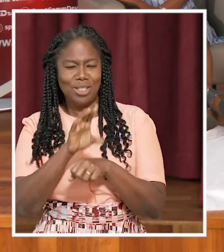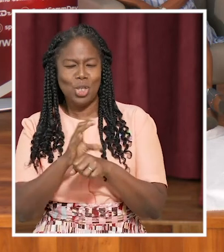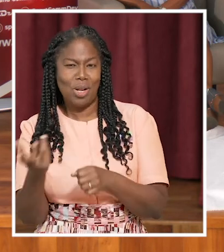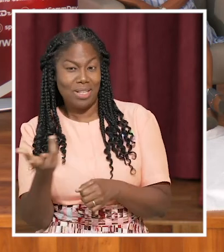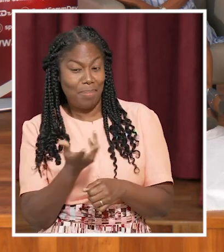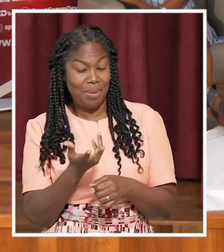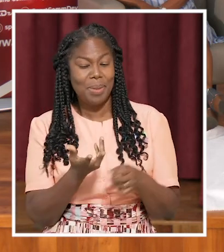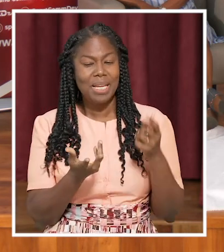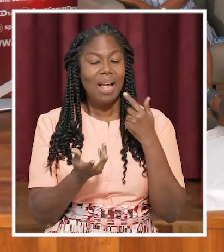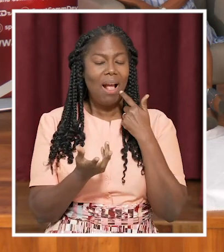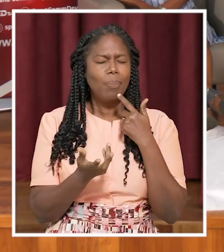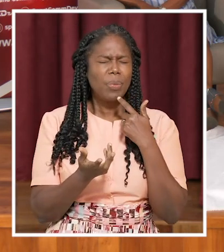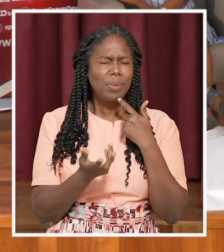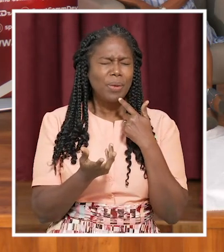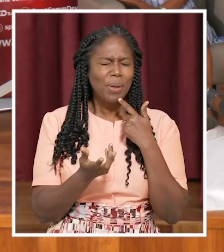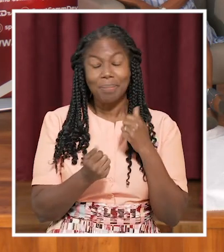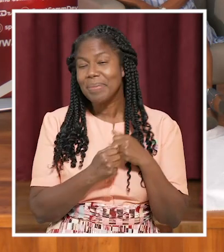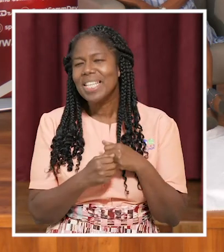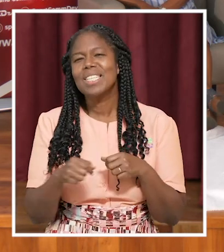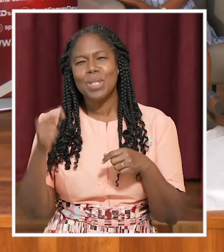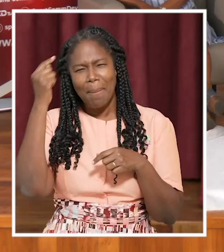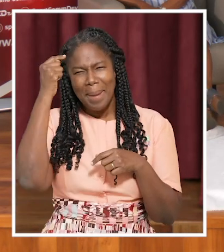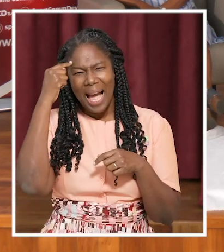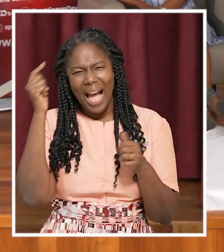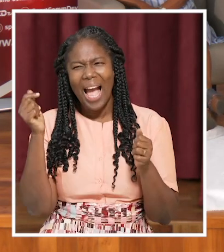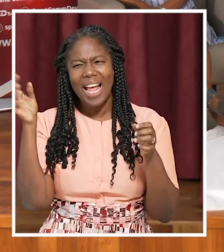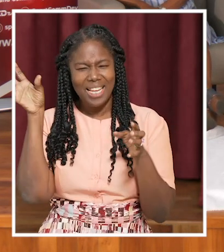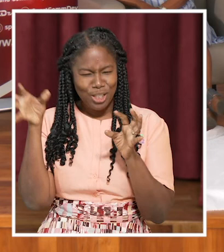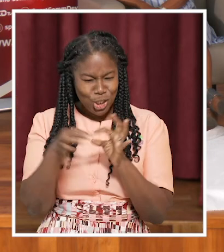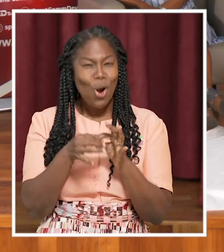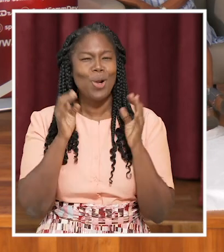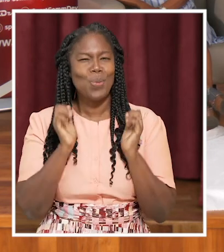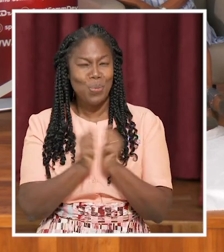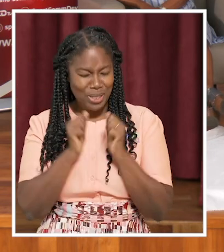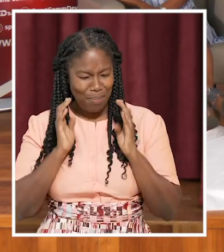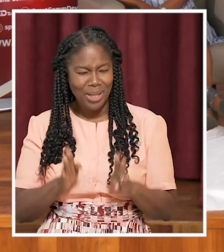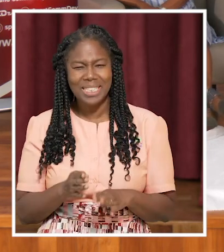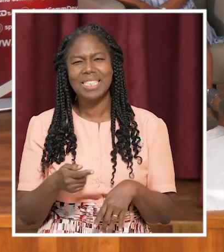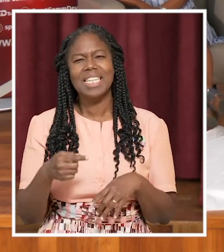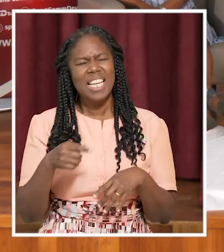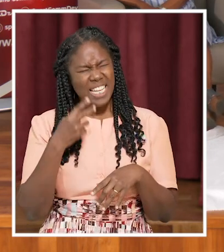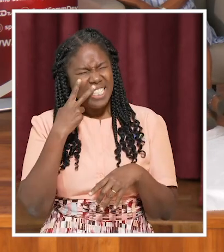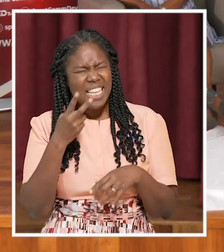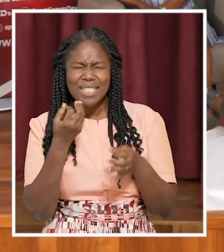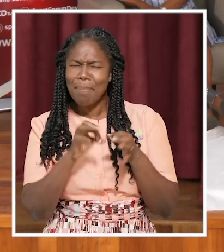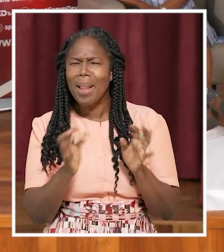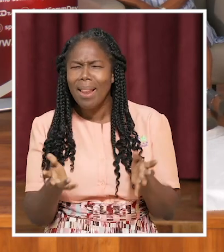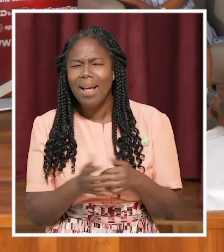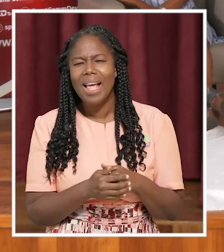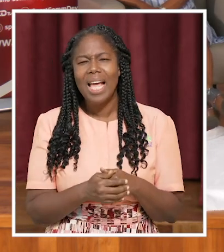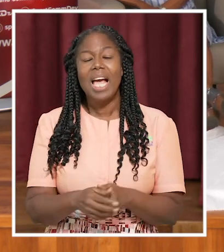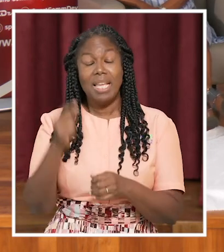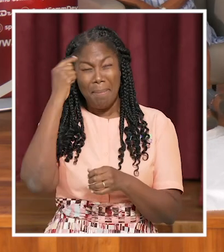already. So your mind already connected to your body, and you're seeing that simple effect, how strong the mind is in controlling